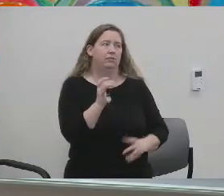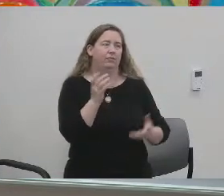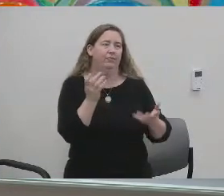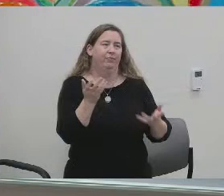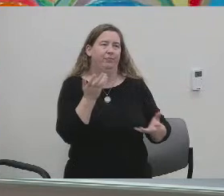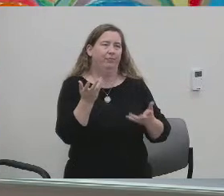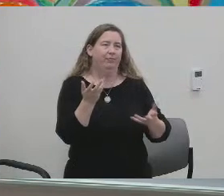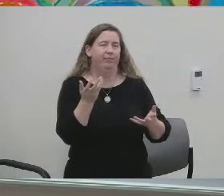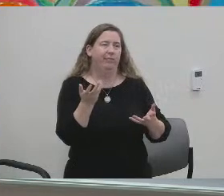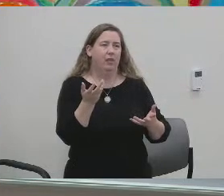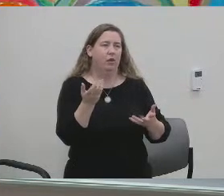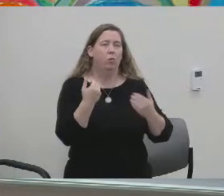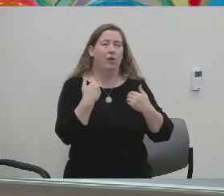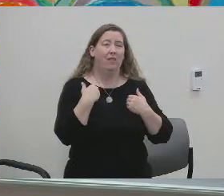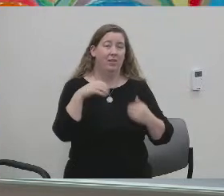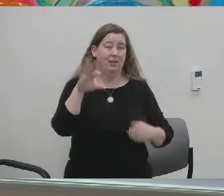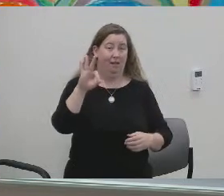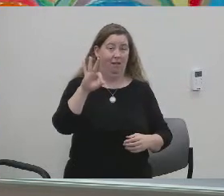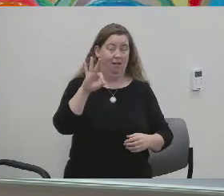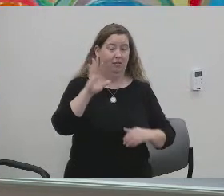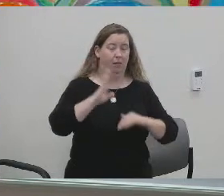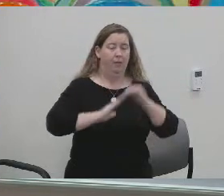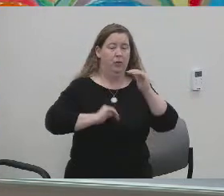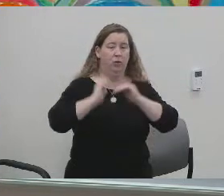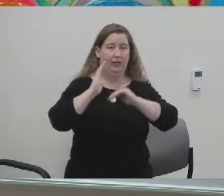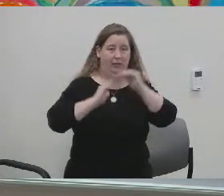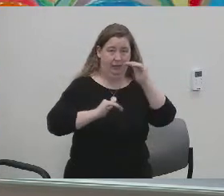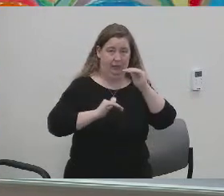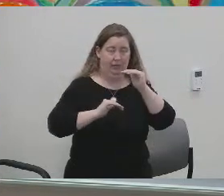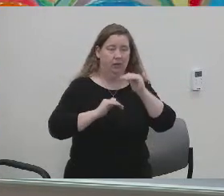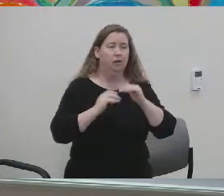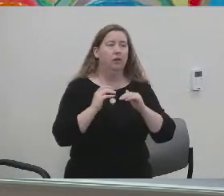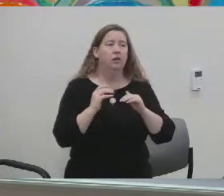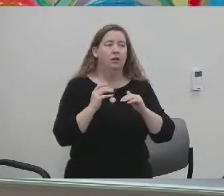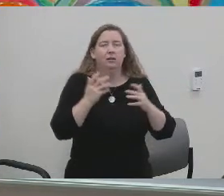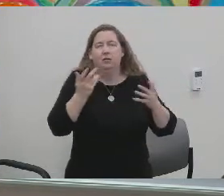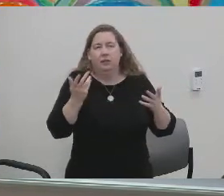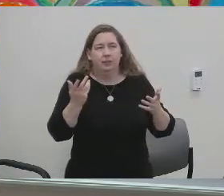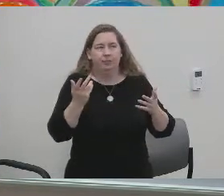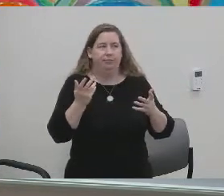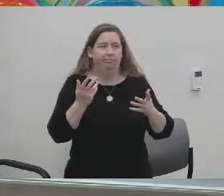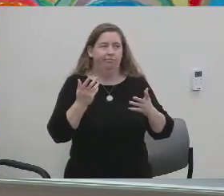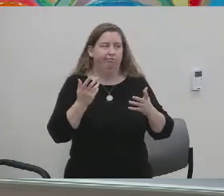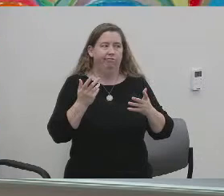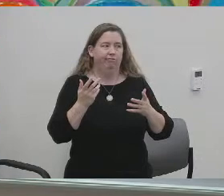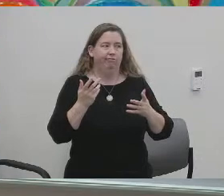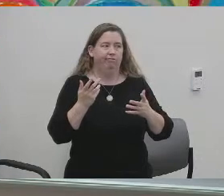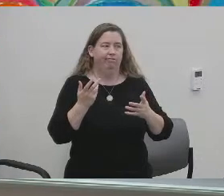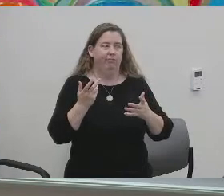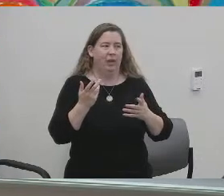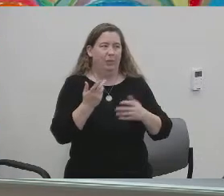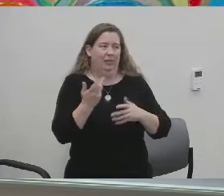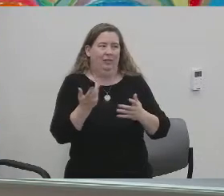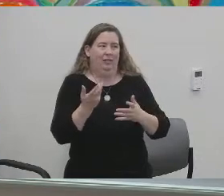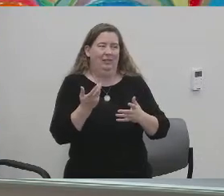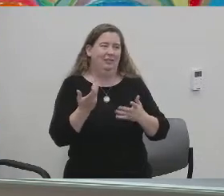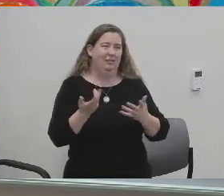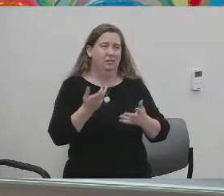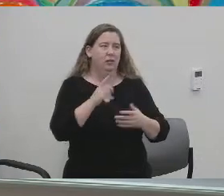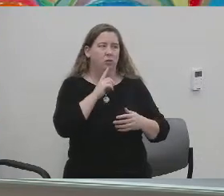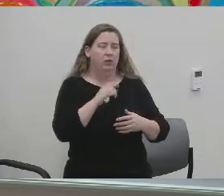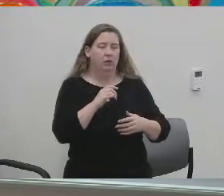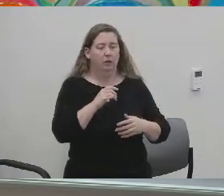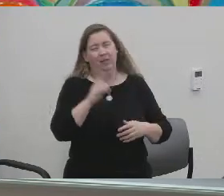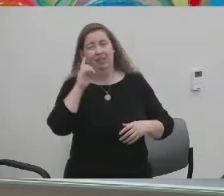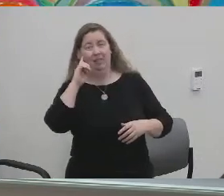have 9 buildings. It's unreasonable to think that, it's almost borderline unreasonable to think that 3